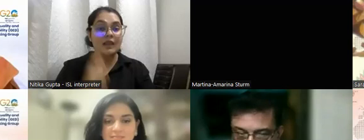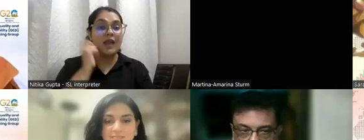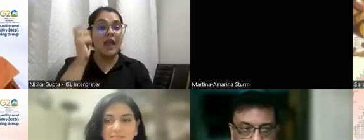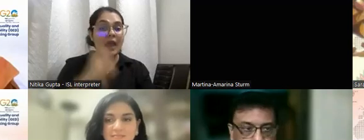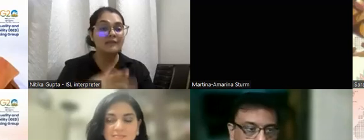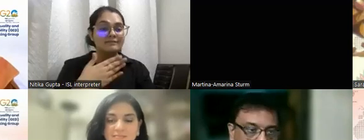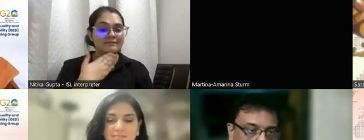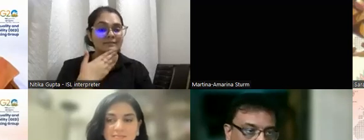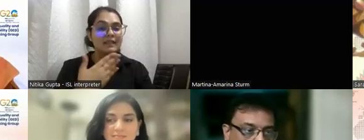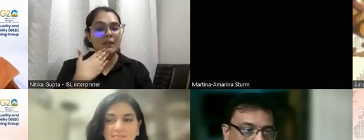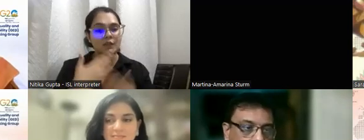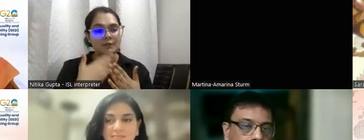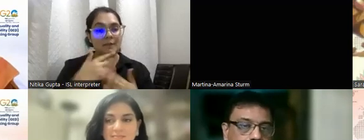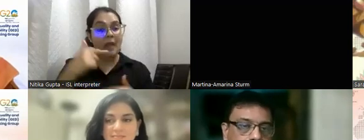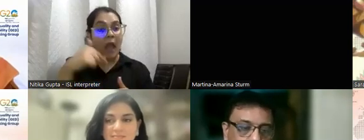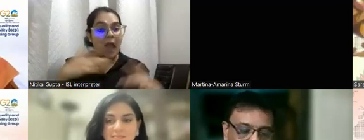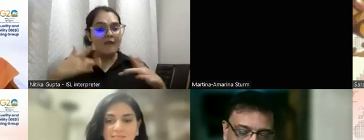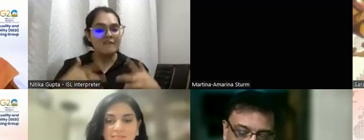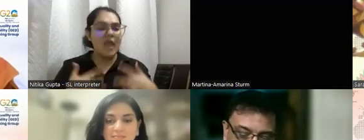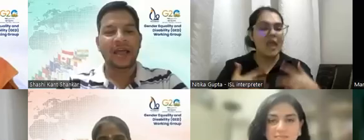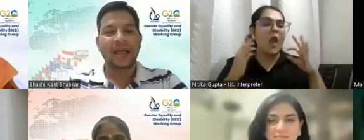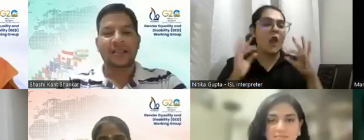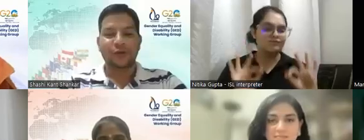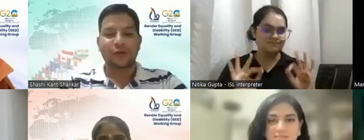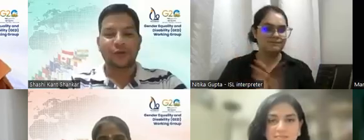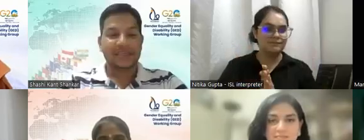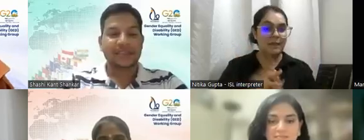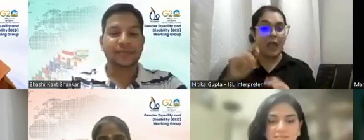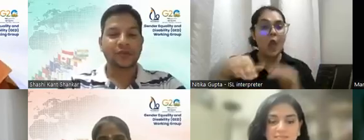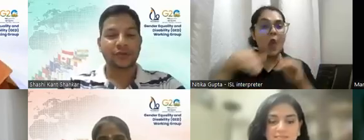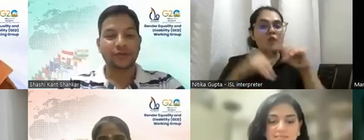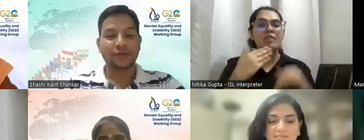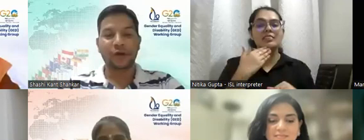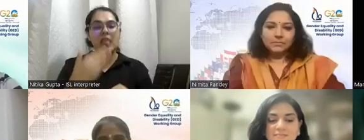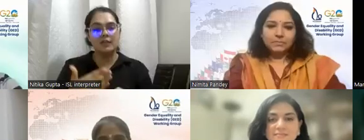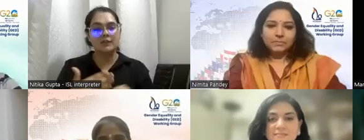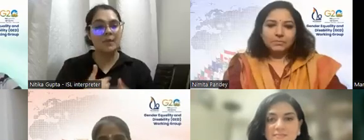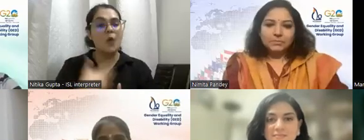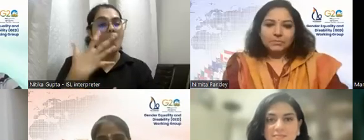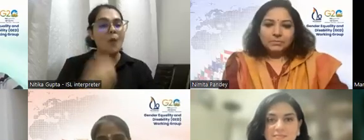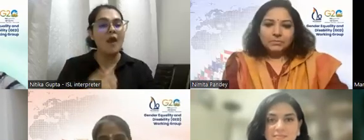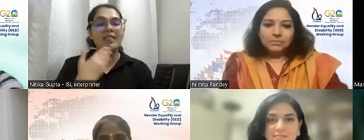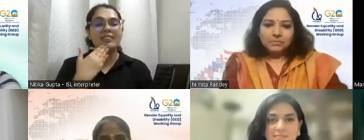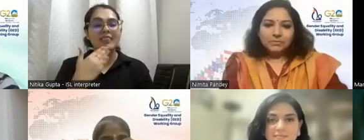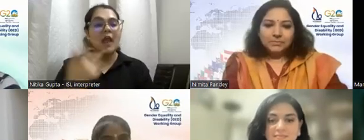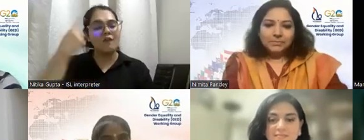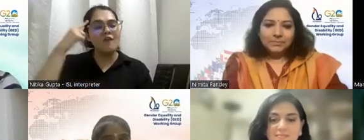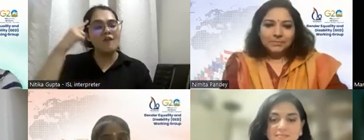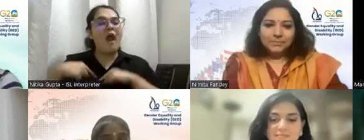Nimita. It is my pleasure to do the vote of thanks. So I would like to extend my